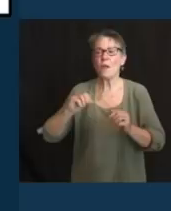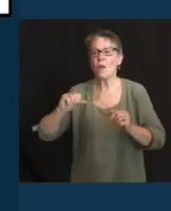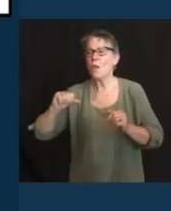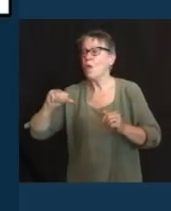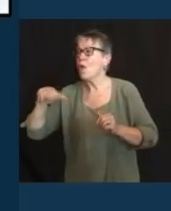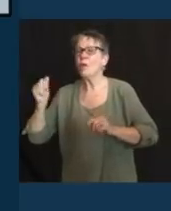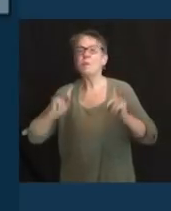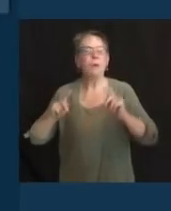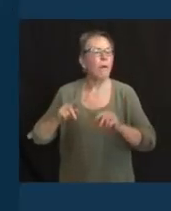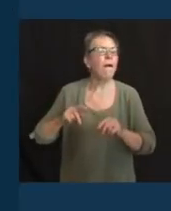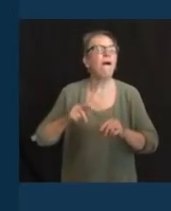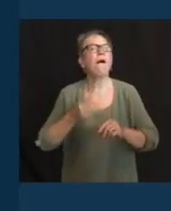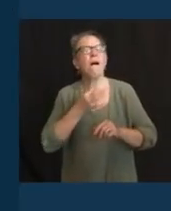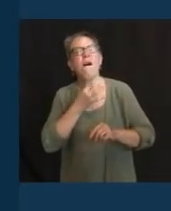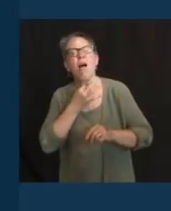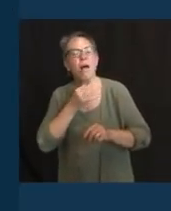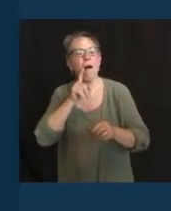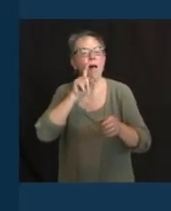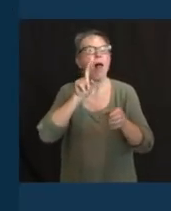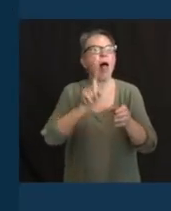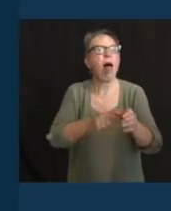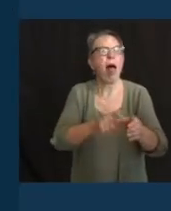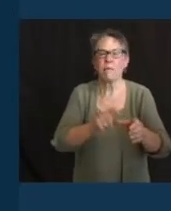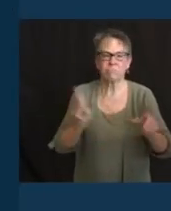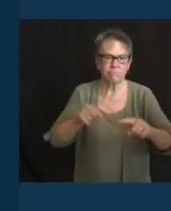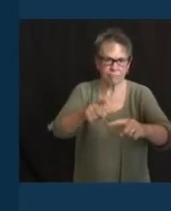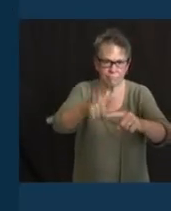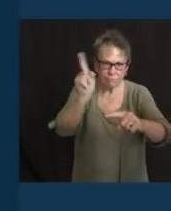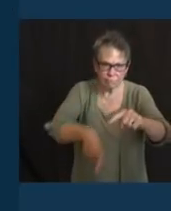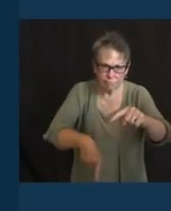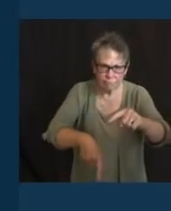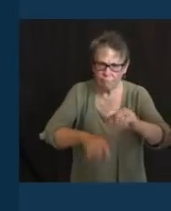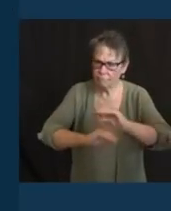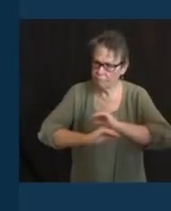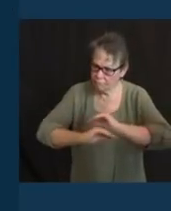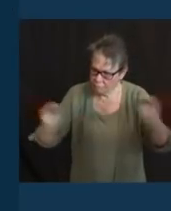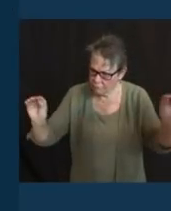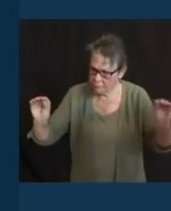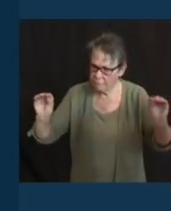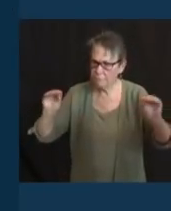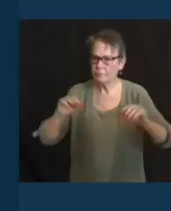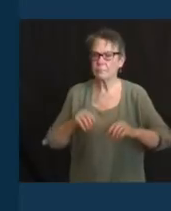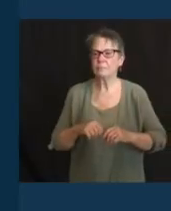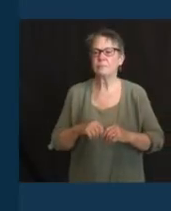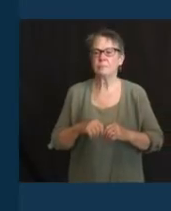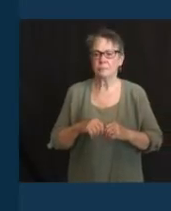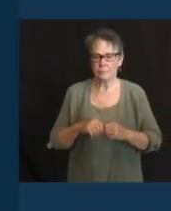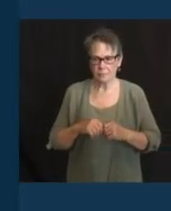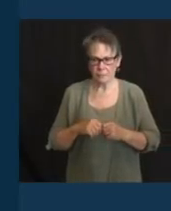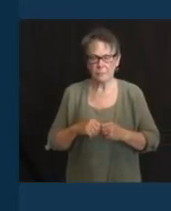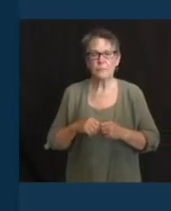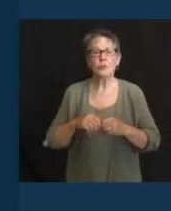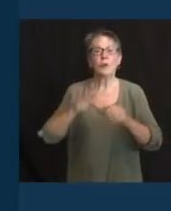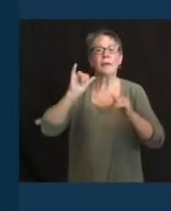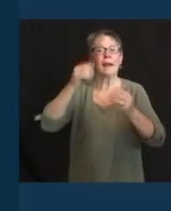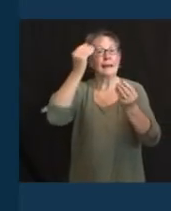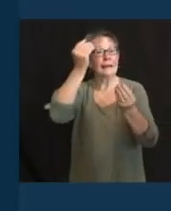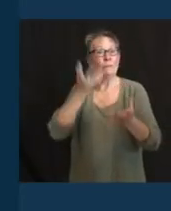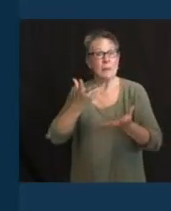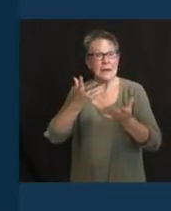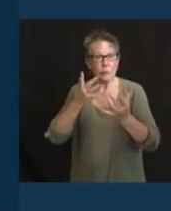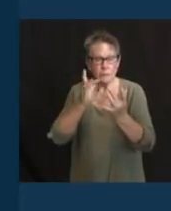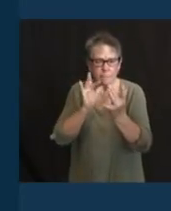database. Now, this brings me to an important point. The safety and security of every New Jerseyan is central to our